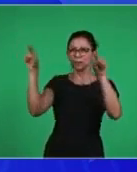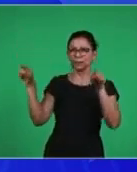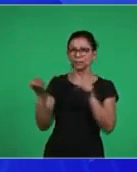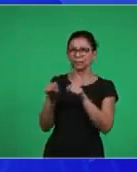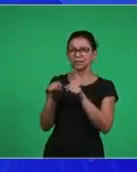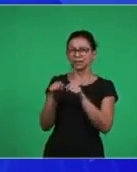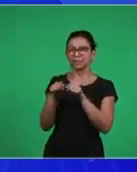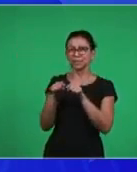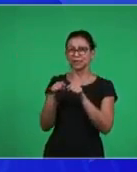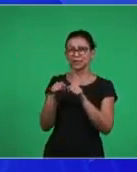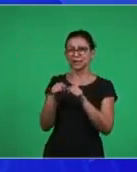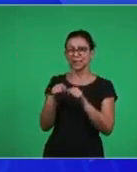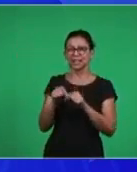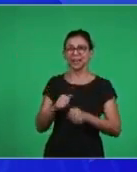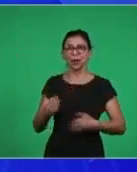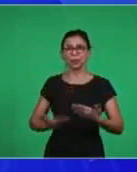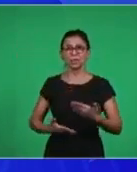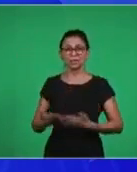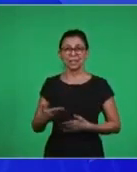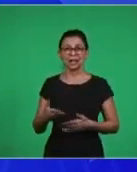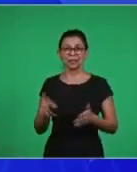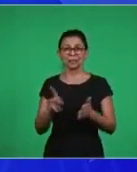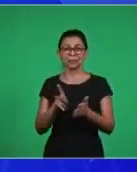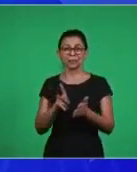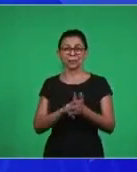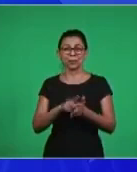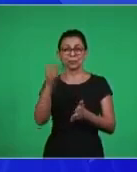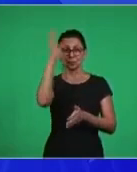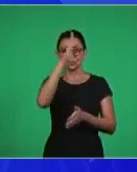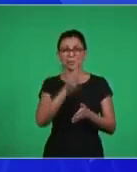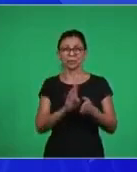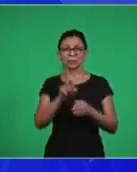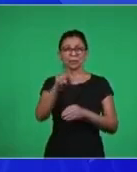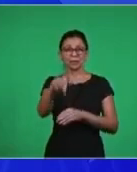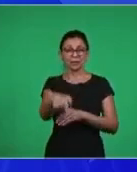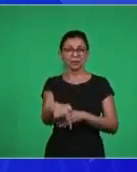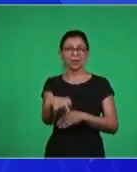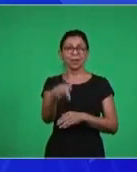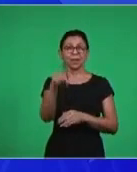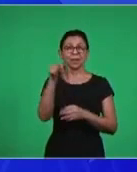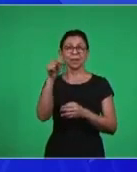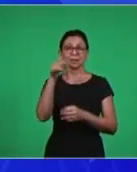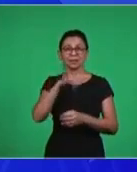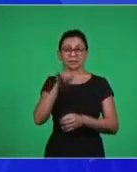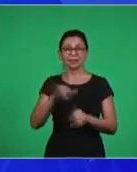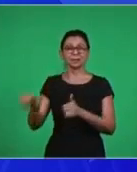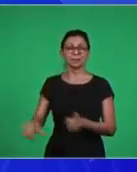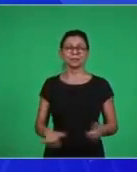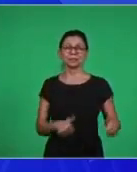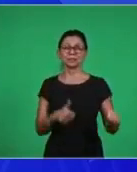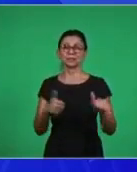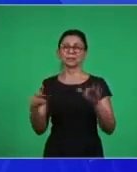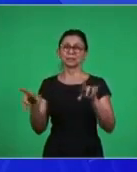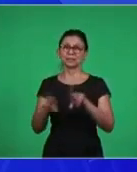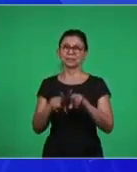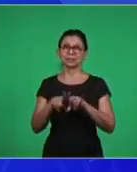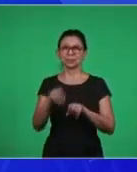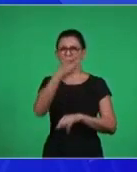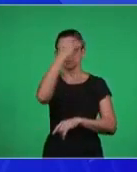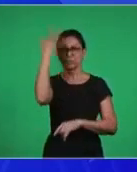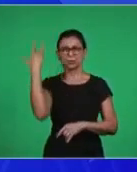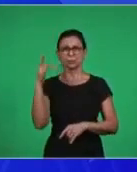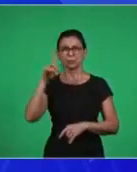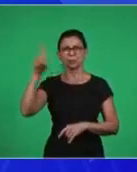here. There was an Italian brother that was baptized in Brazil in the same day as the baptism in Italy. There